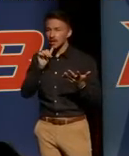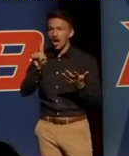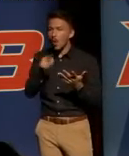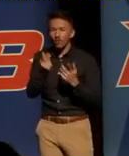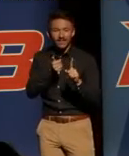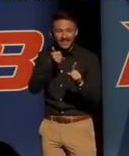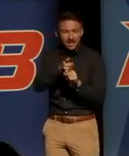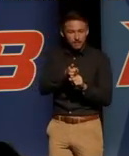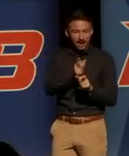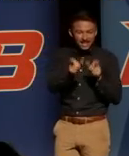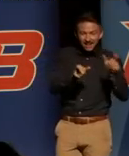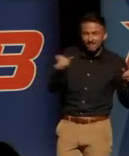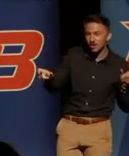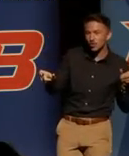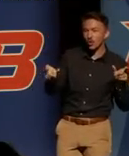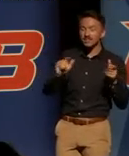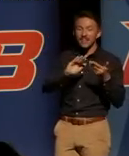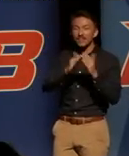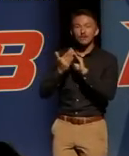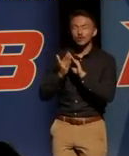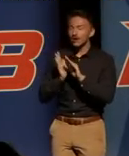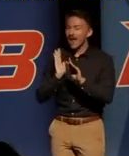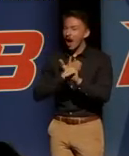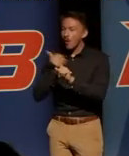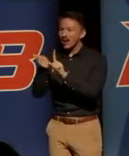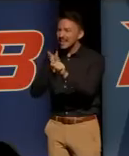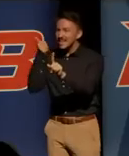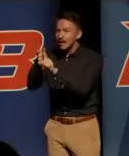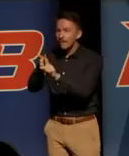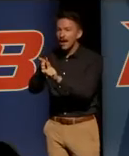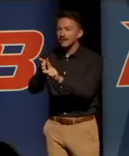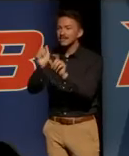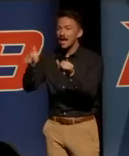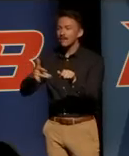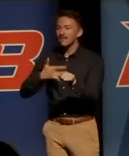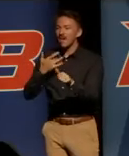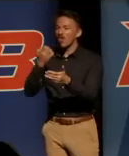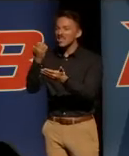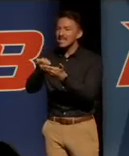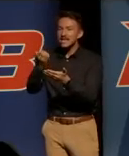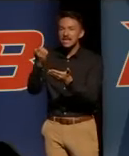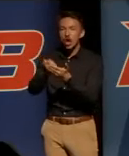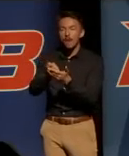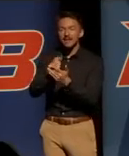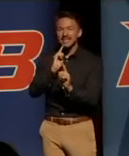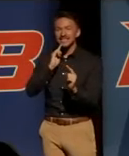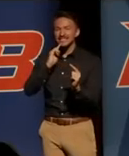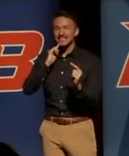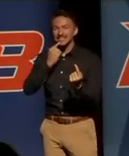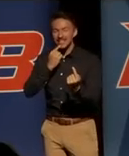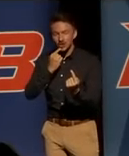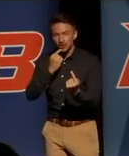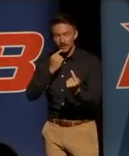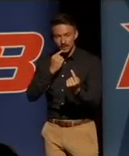the community with the new knowledge. Our impact can be felt economically in profound ways.